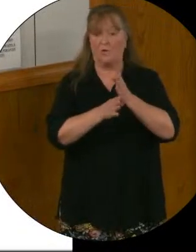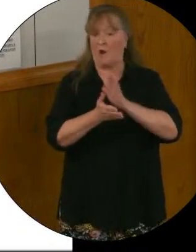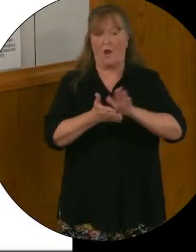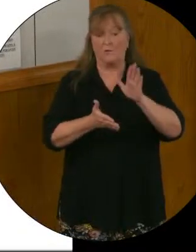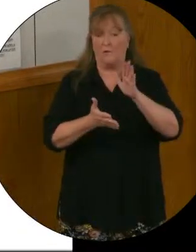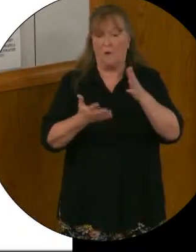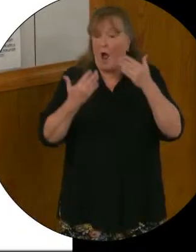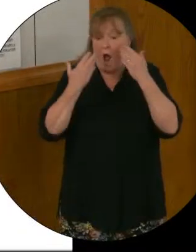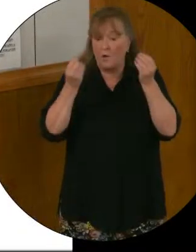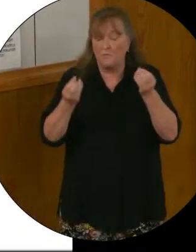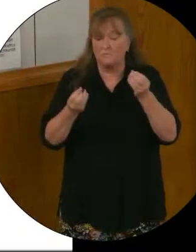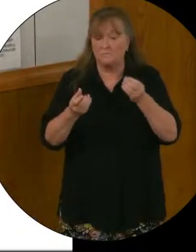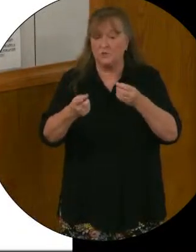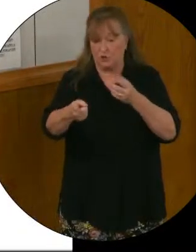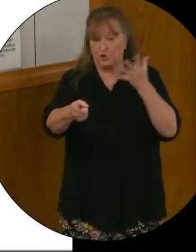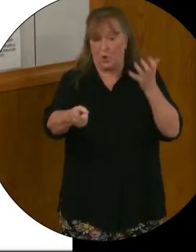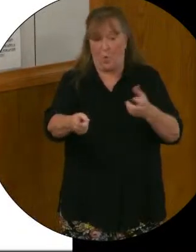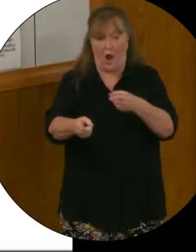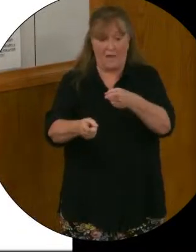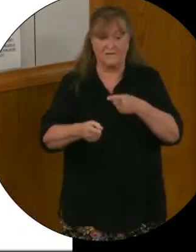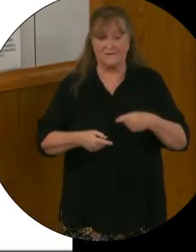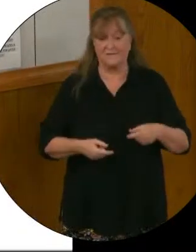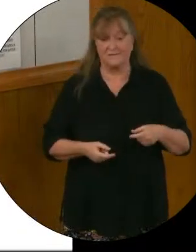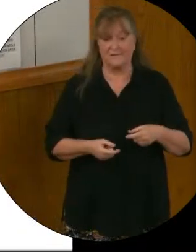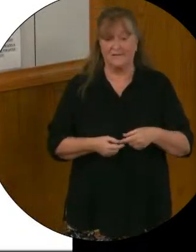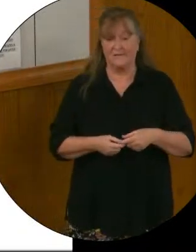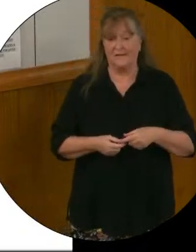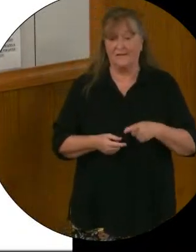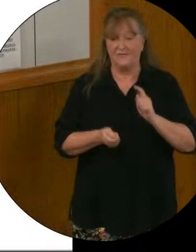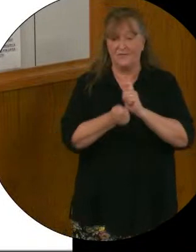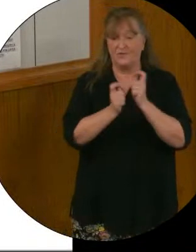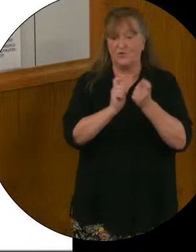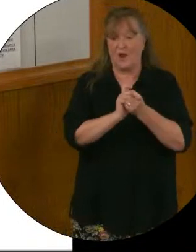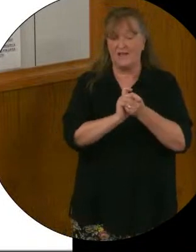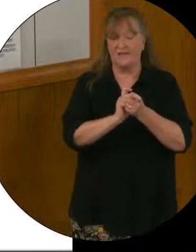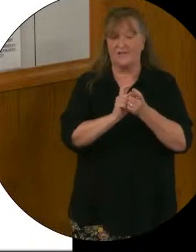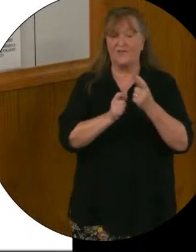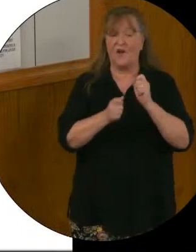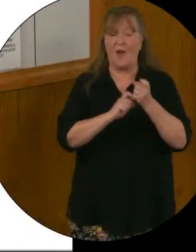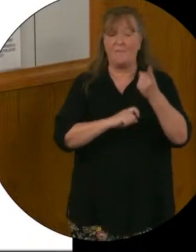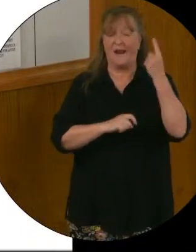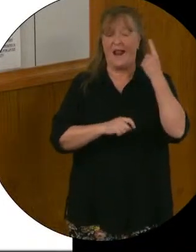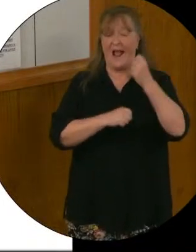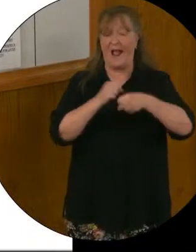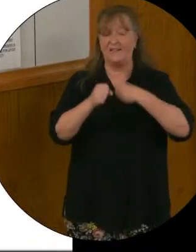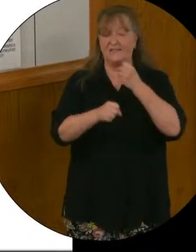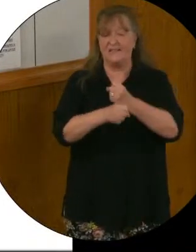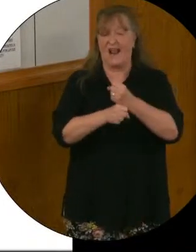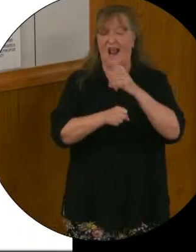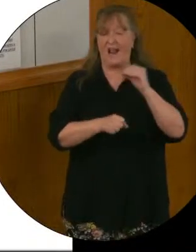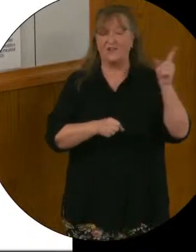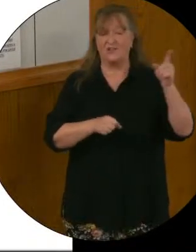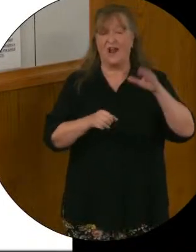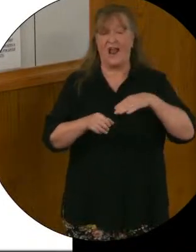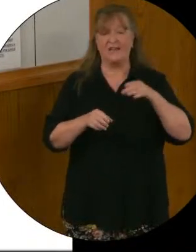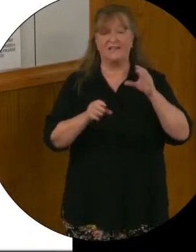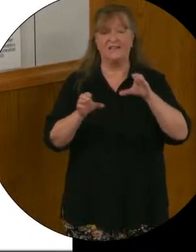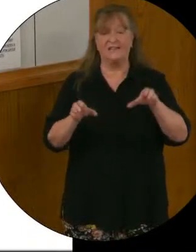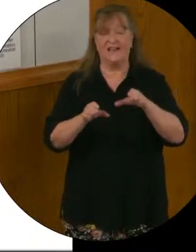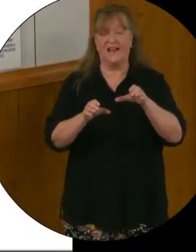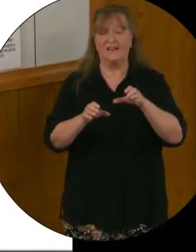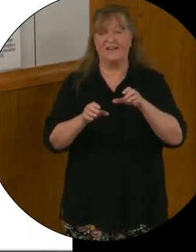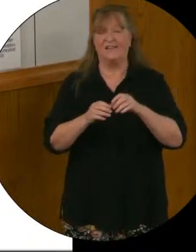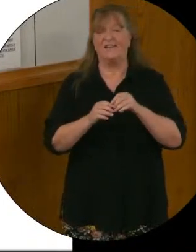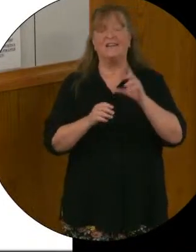Coordinator. Our next slide is unchanged from last year, and she has a data dashboard, or had a